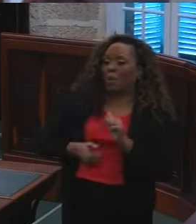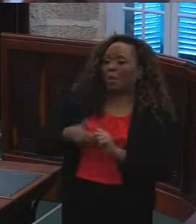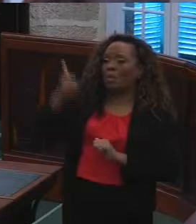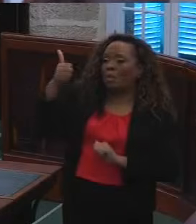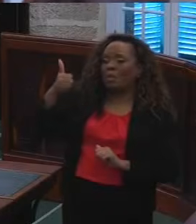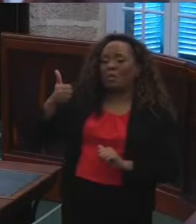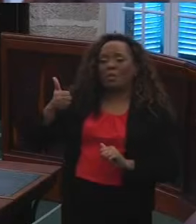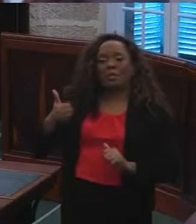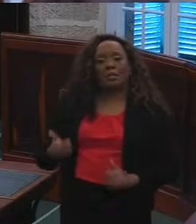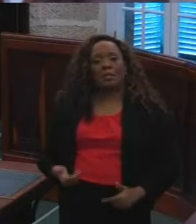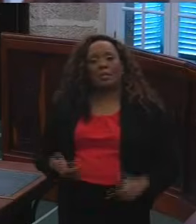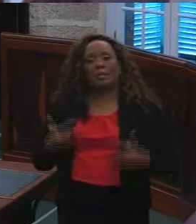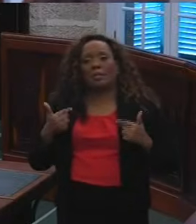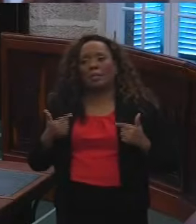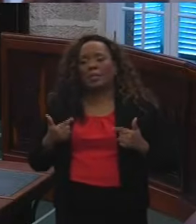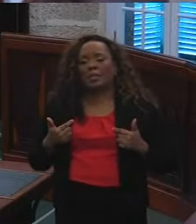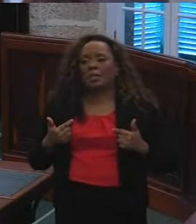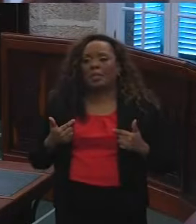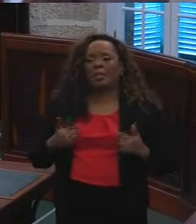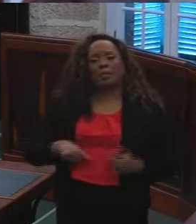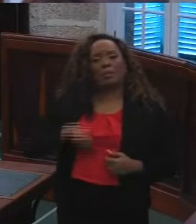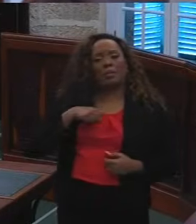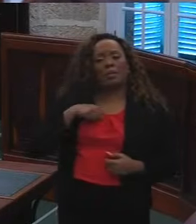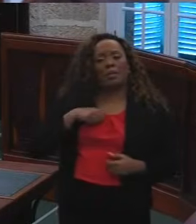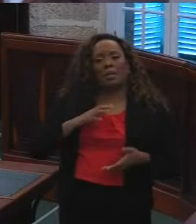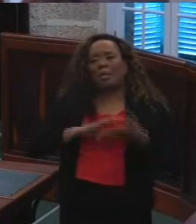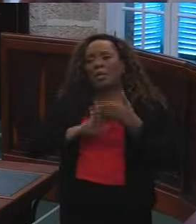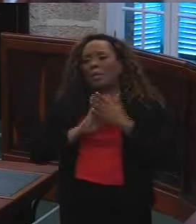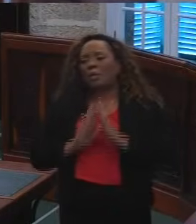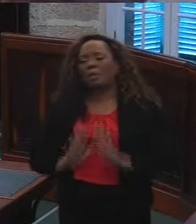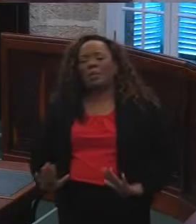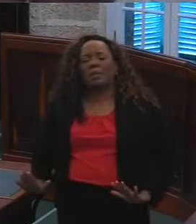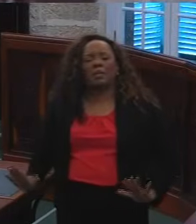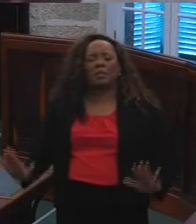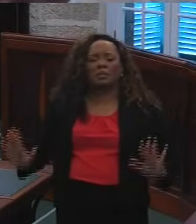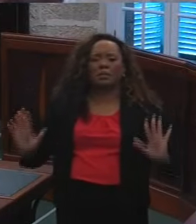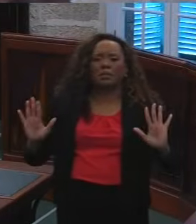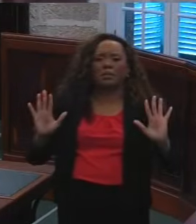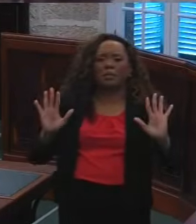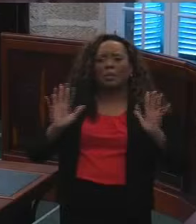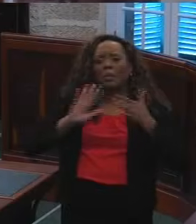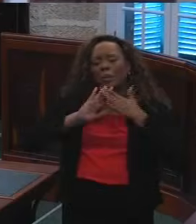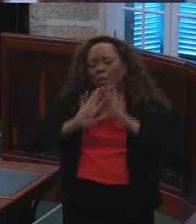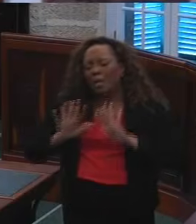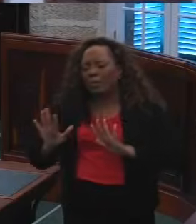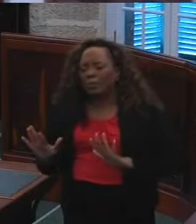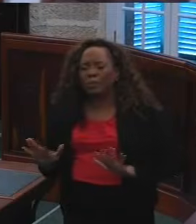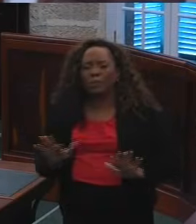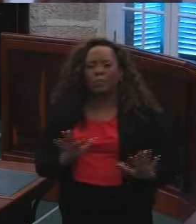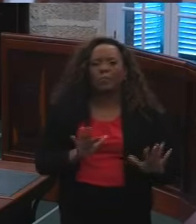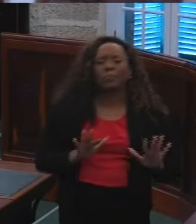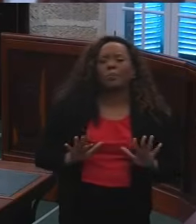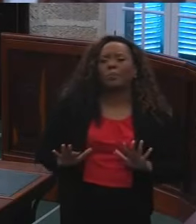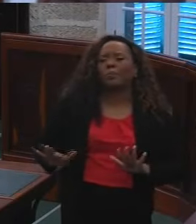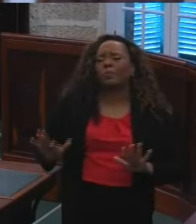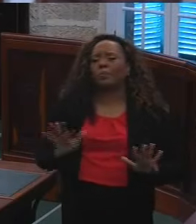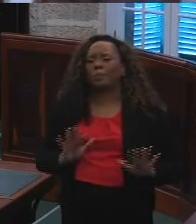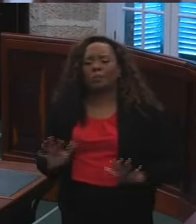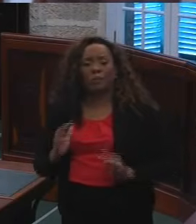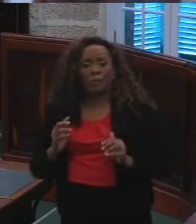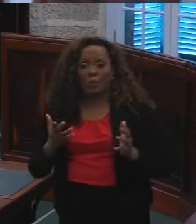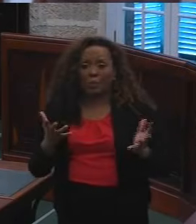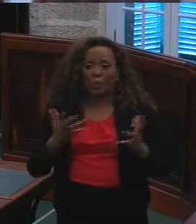with dignity, peace, tranquility, and with the type of care, love, and attention that they deserve. And